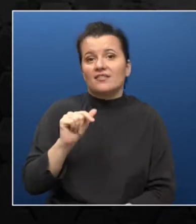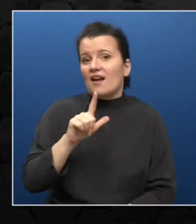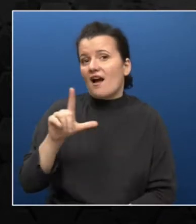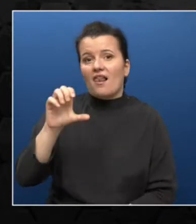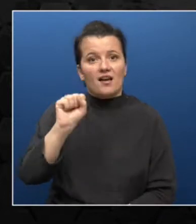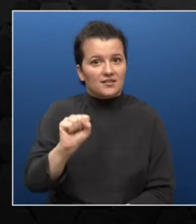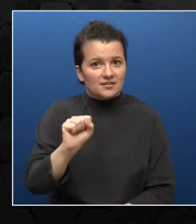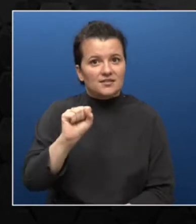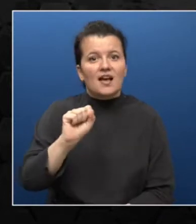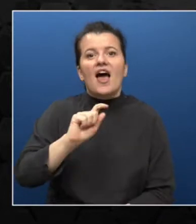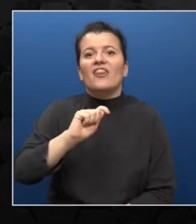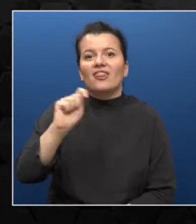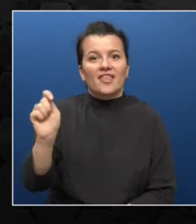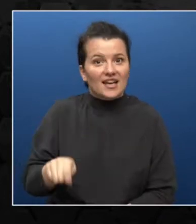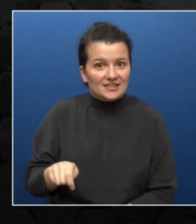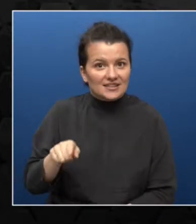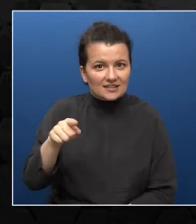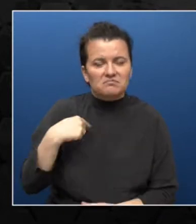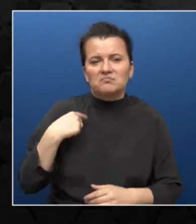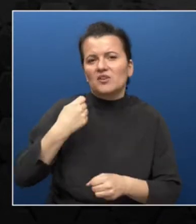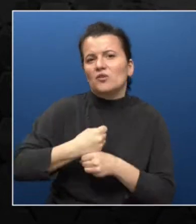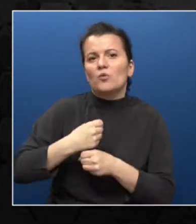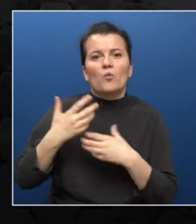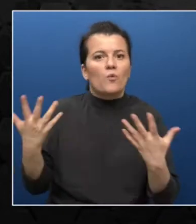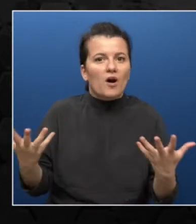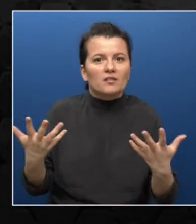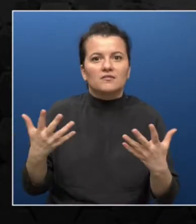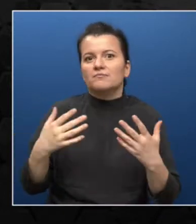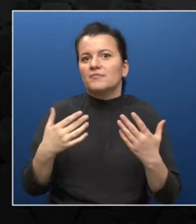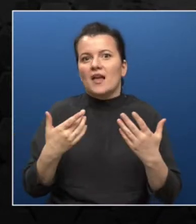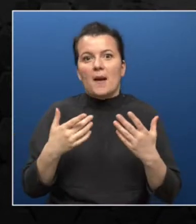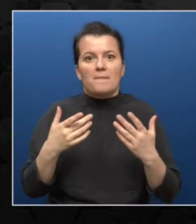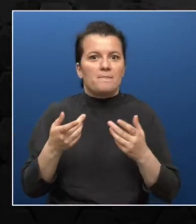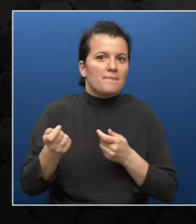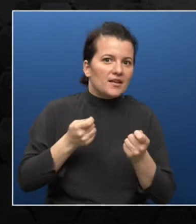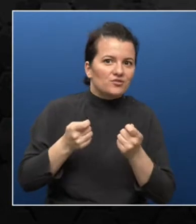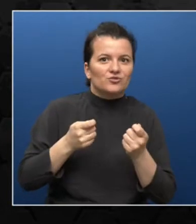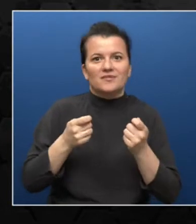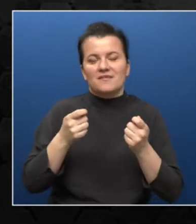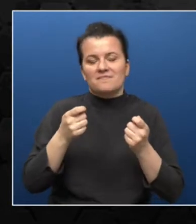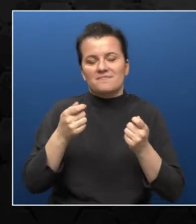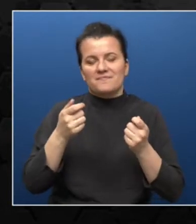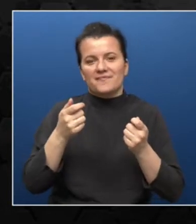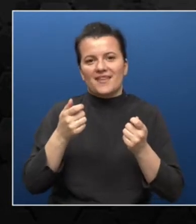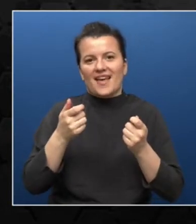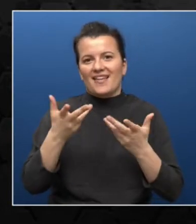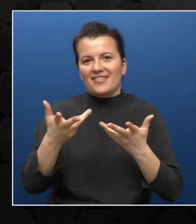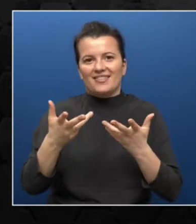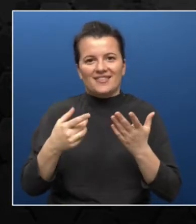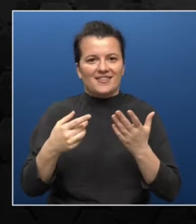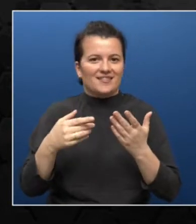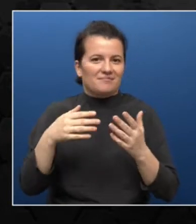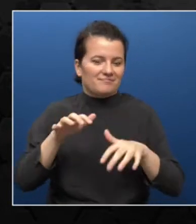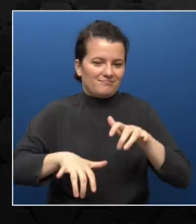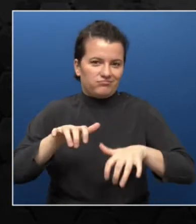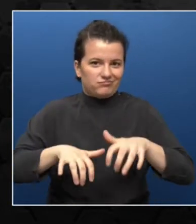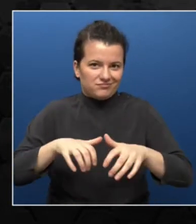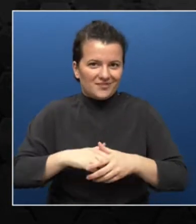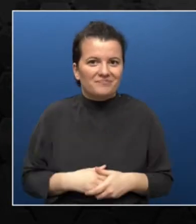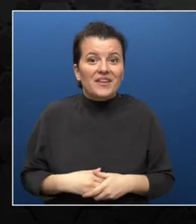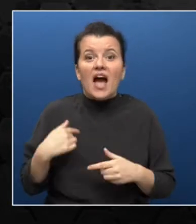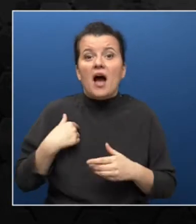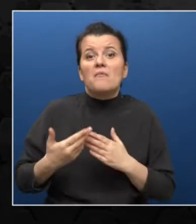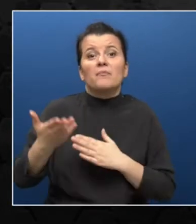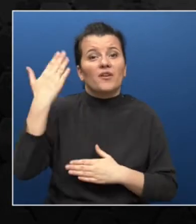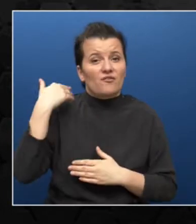master's in information technology and management. And originally, I'm from Colombia. Okay. And you,